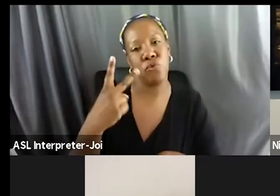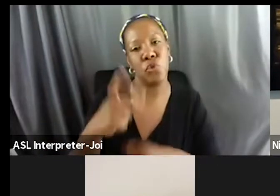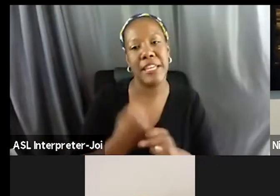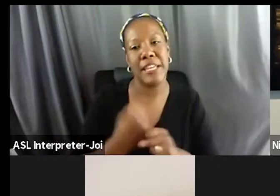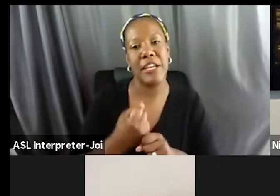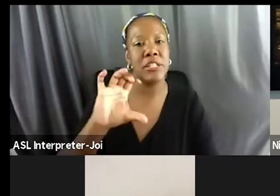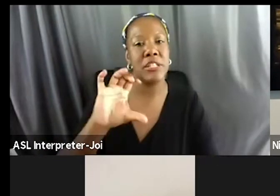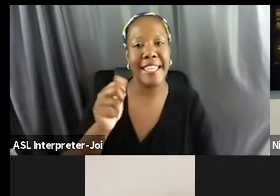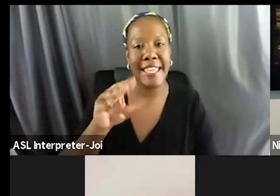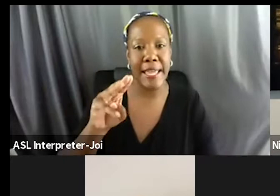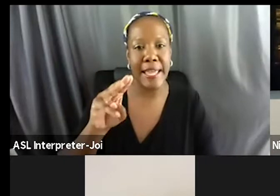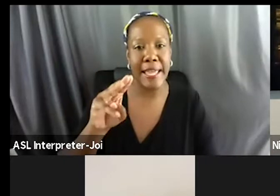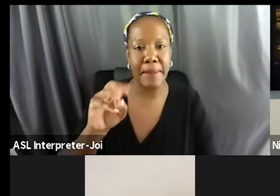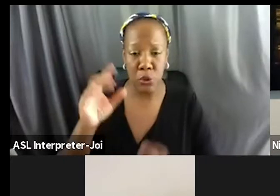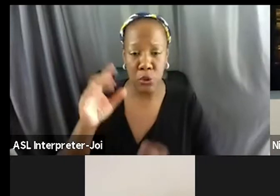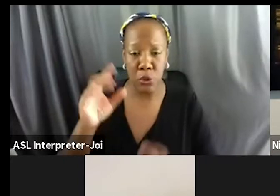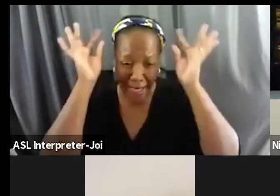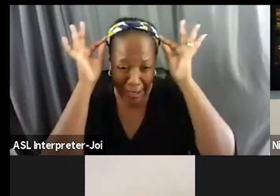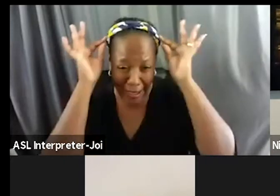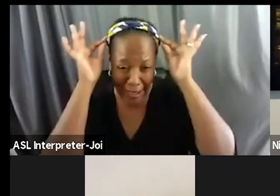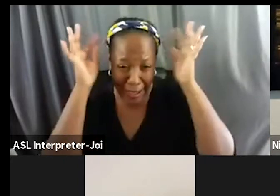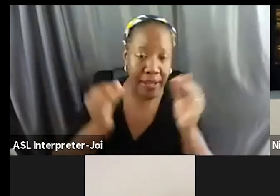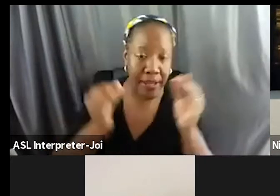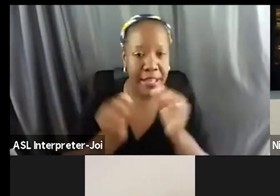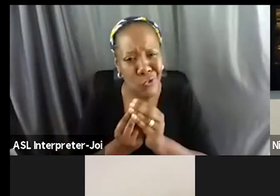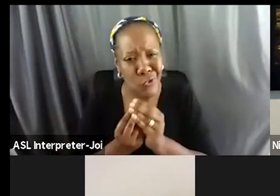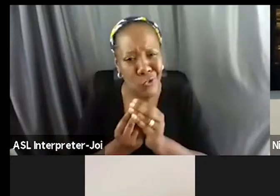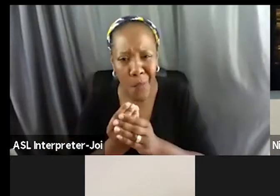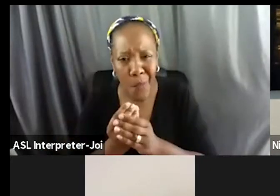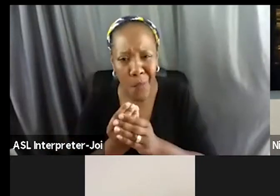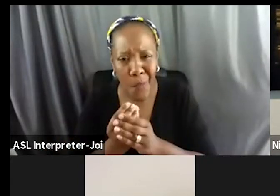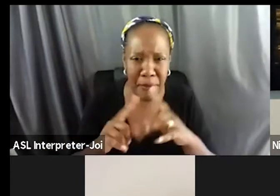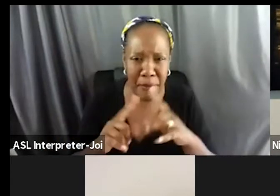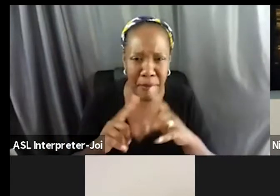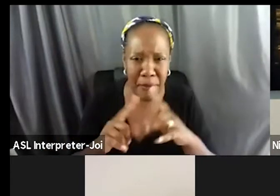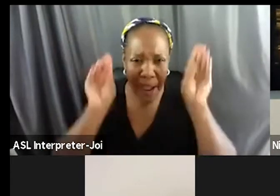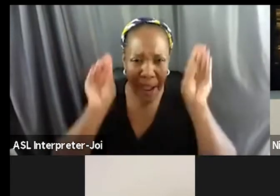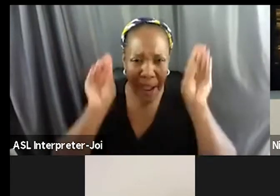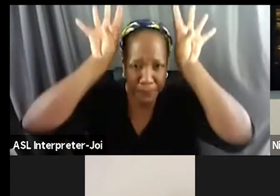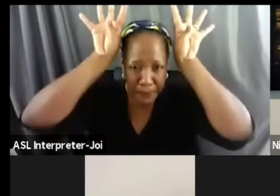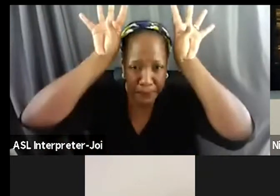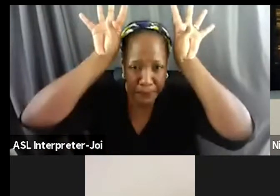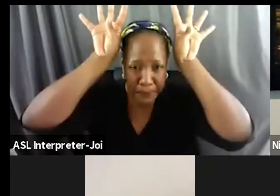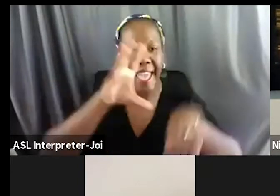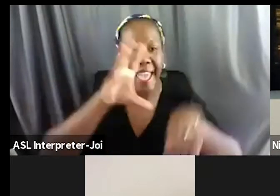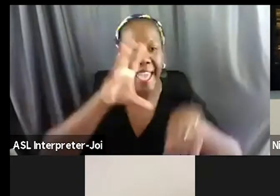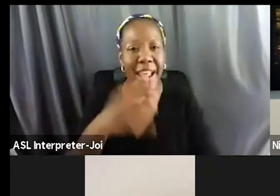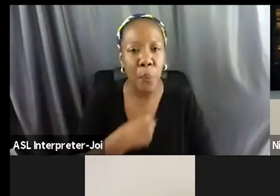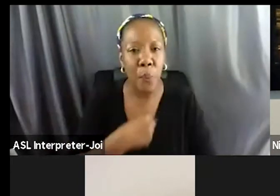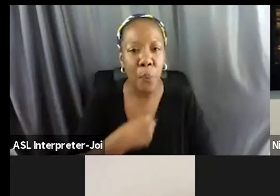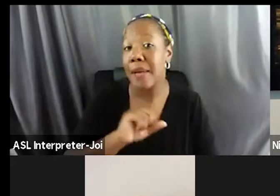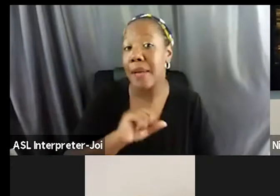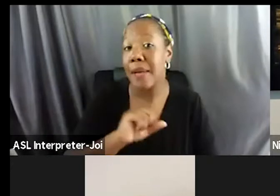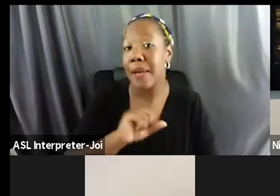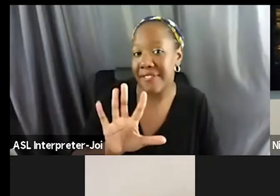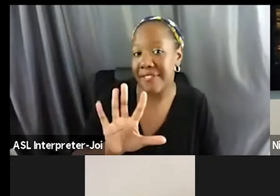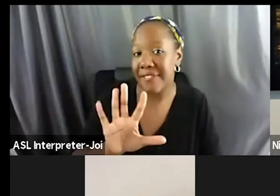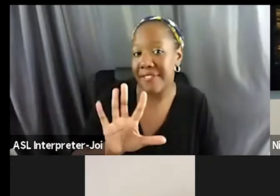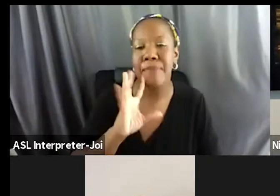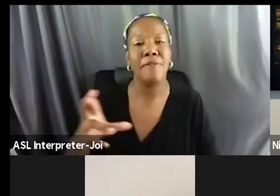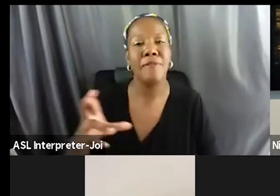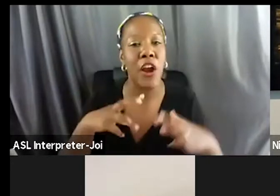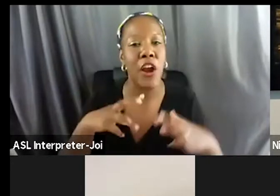something's going on up there. It's growing back, but it's sticking straight up and it's white. I'm 65 years old. I'm a retired social worker